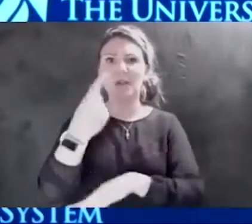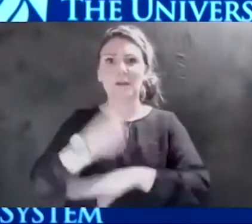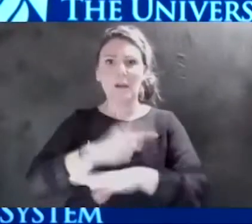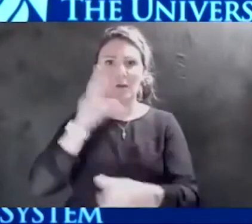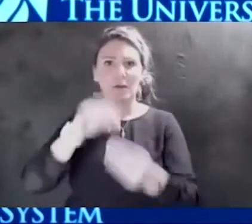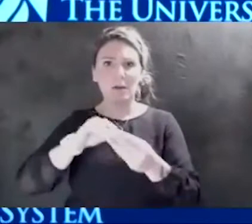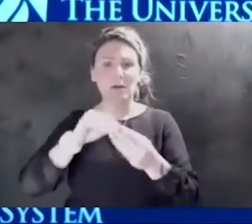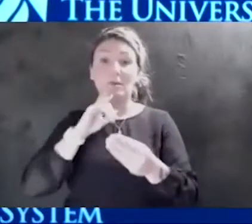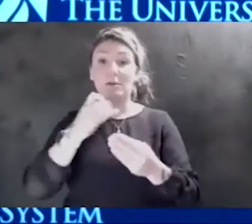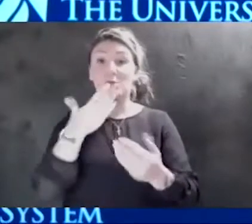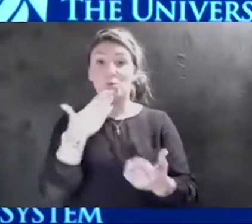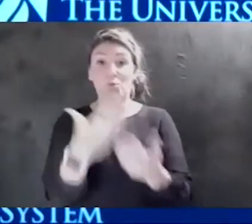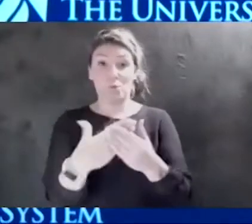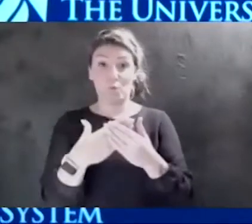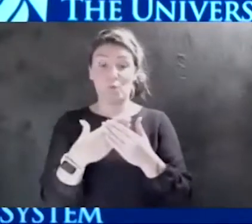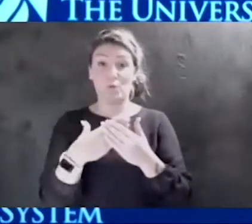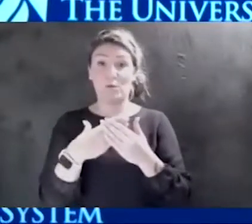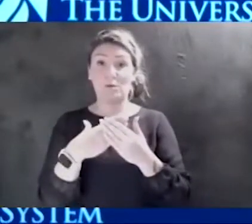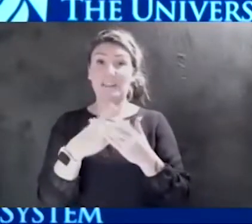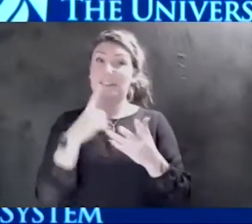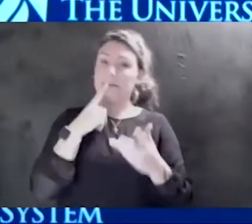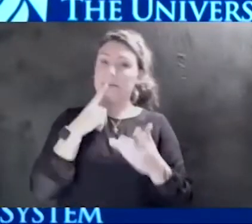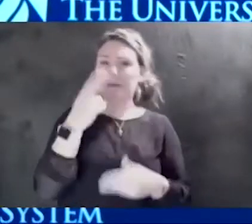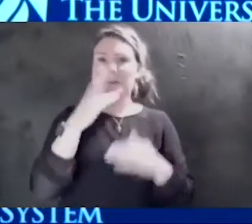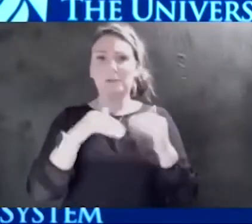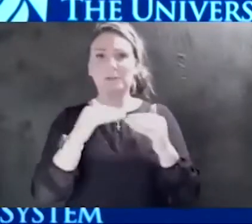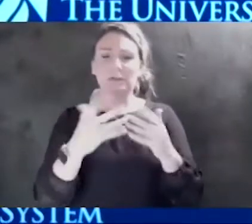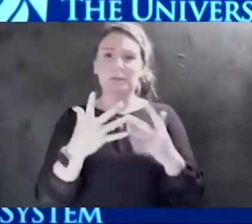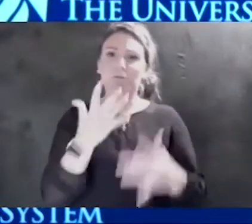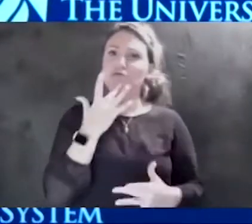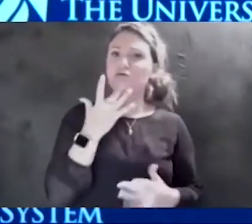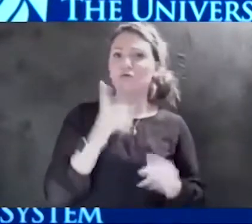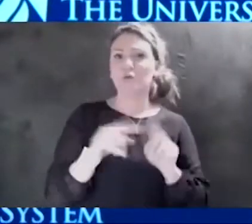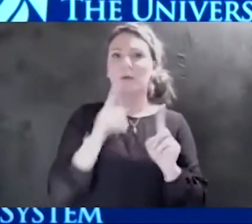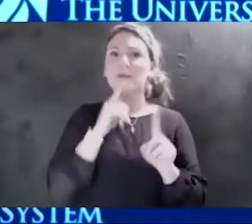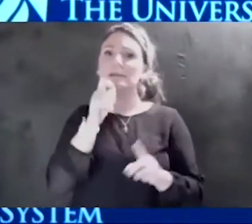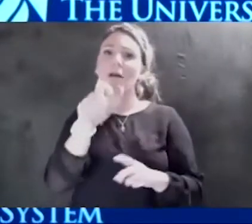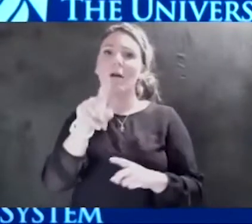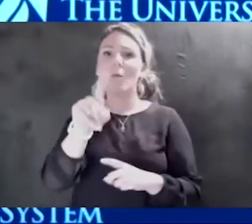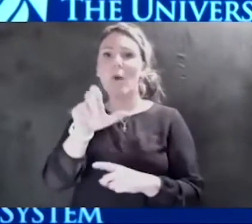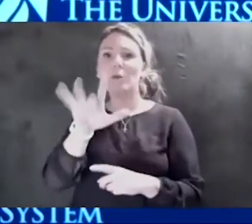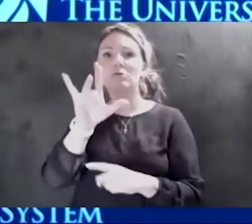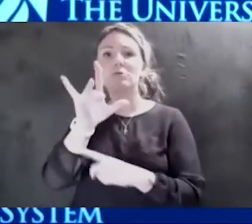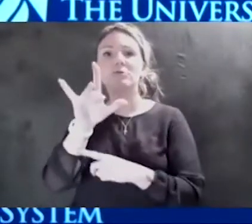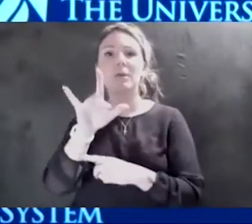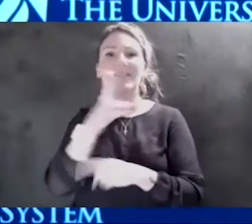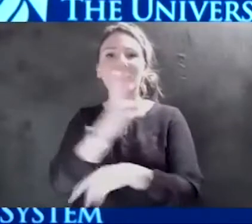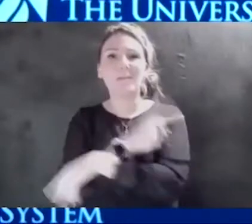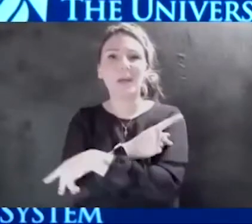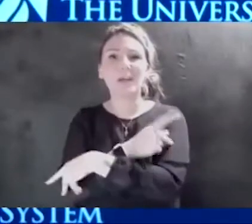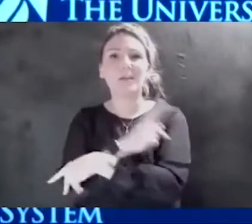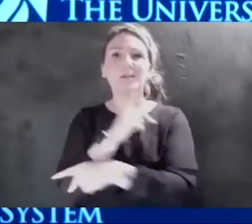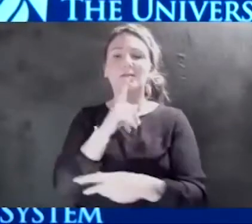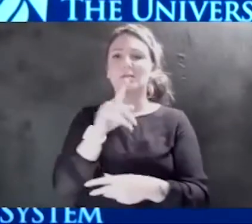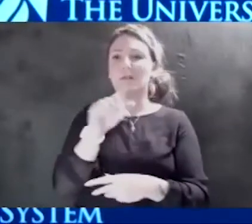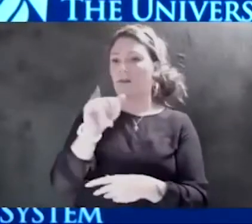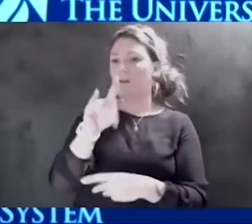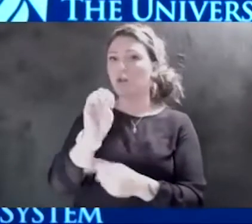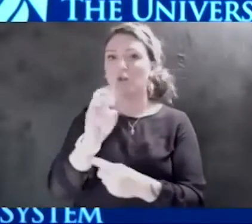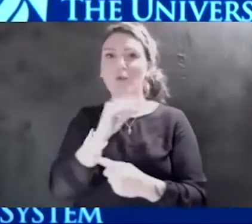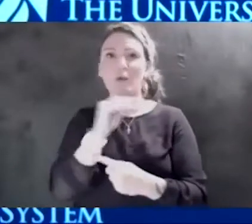The plateau's higher than we'd like, but it's not at 125 patients when we have 125 acutes and 125 recovering,